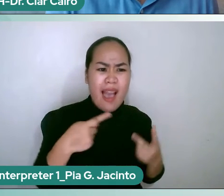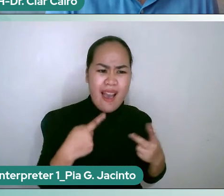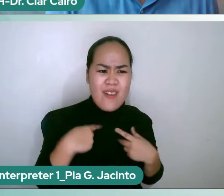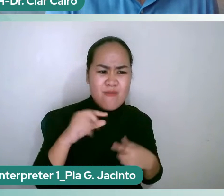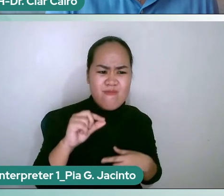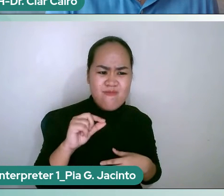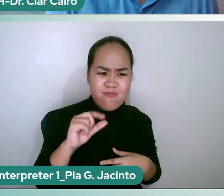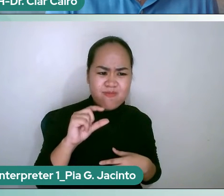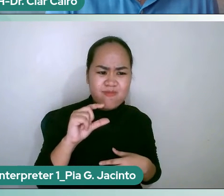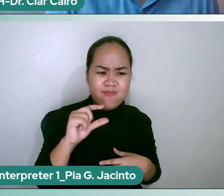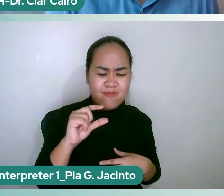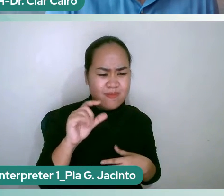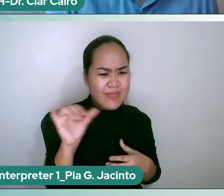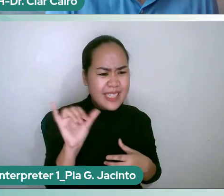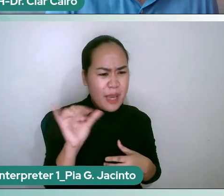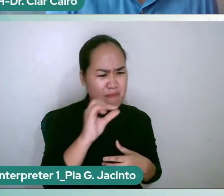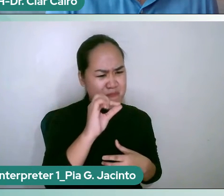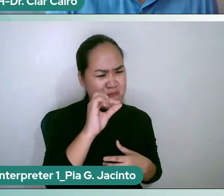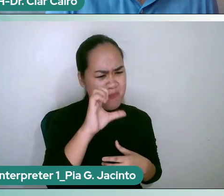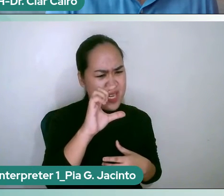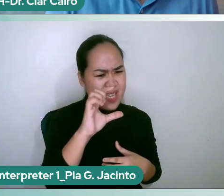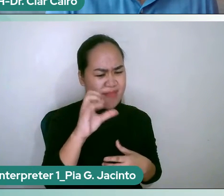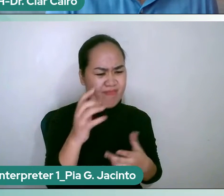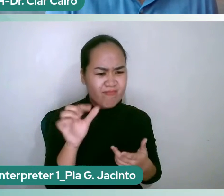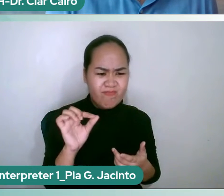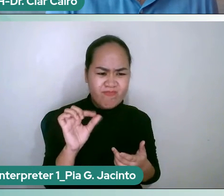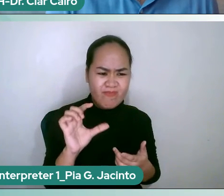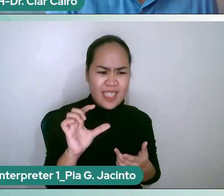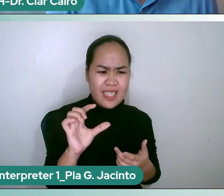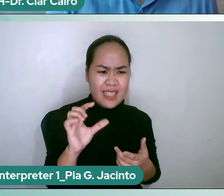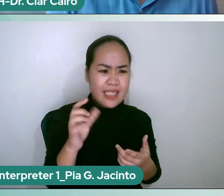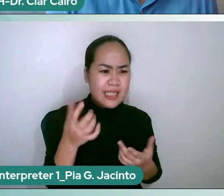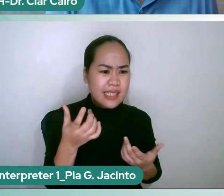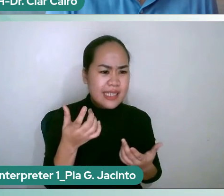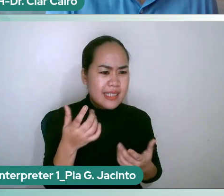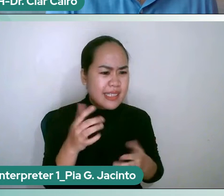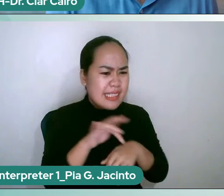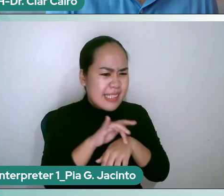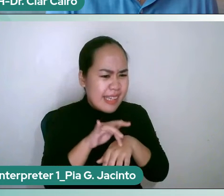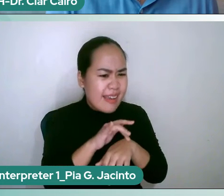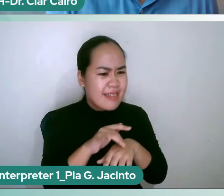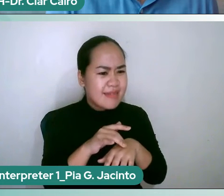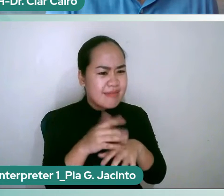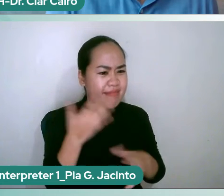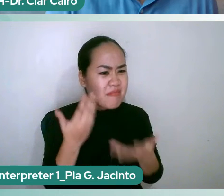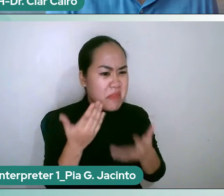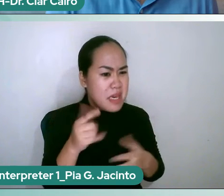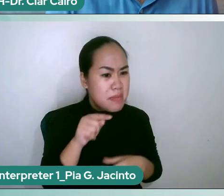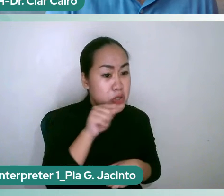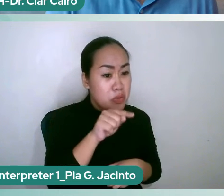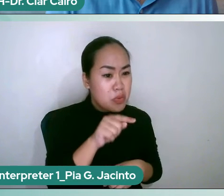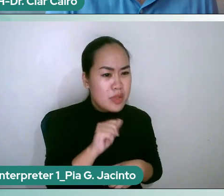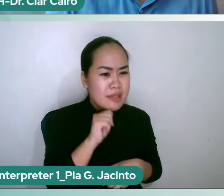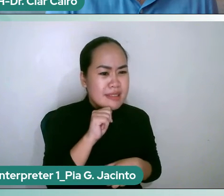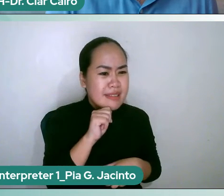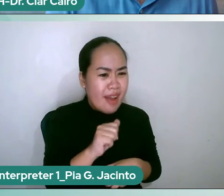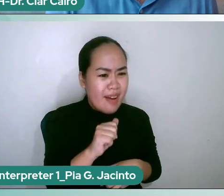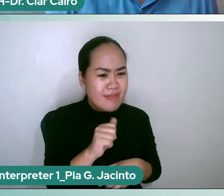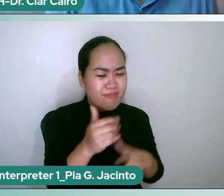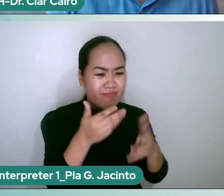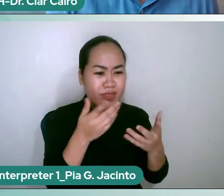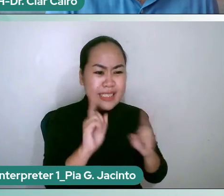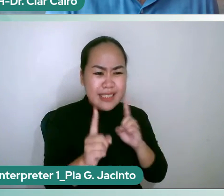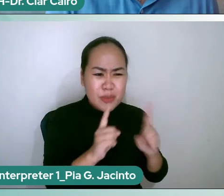don't treat, it may become cancer. Now that's language that many people